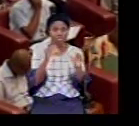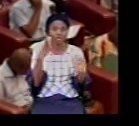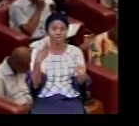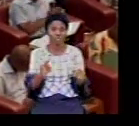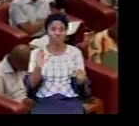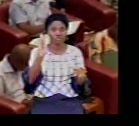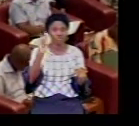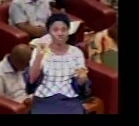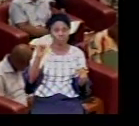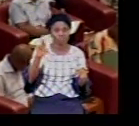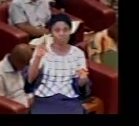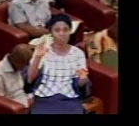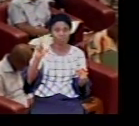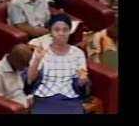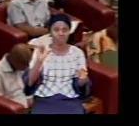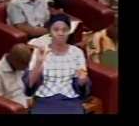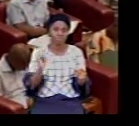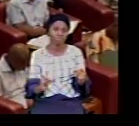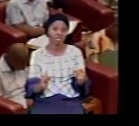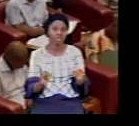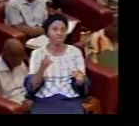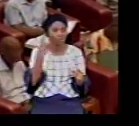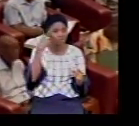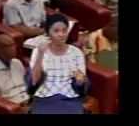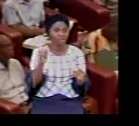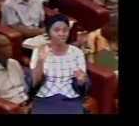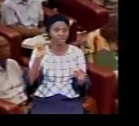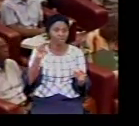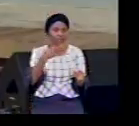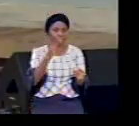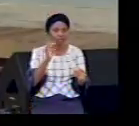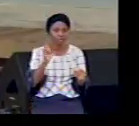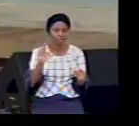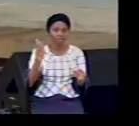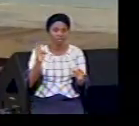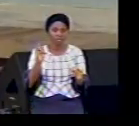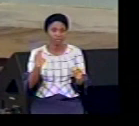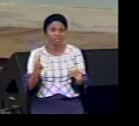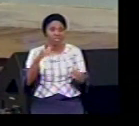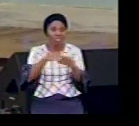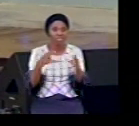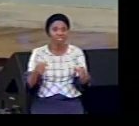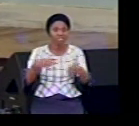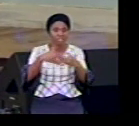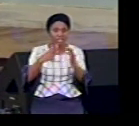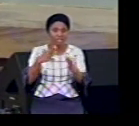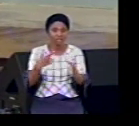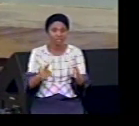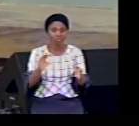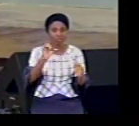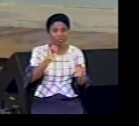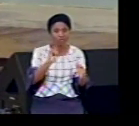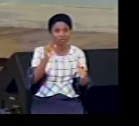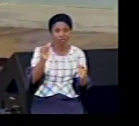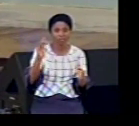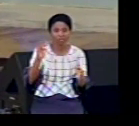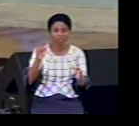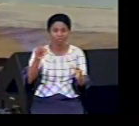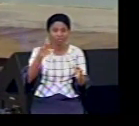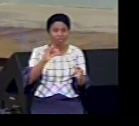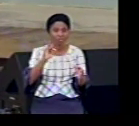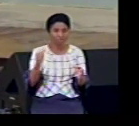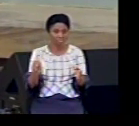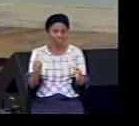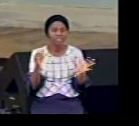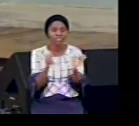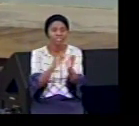shekel in the gate of Samaria. That's the word of the Lord. Heaven